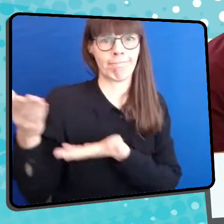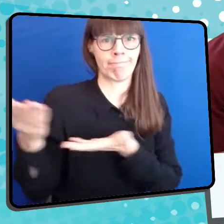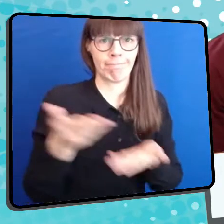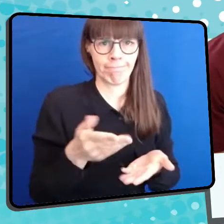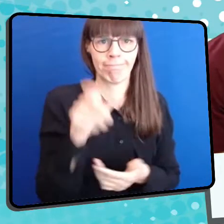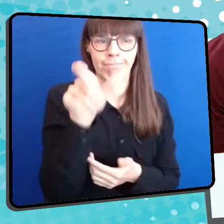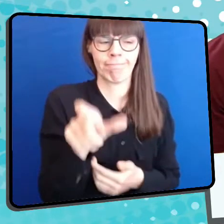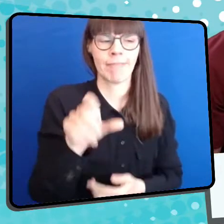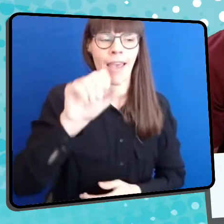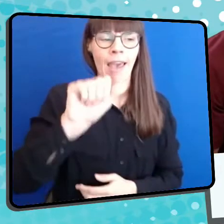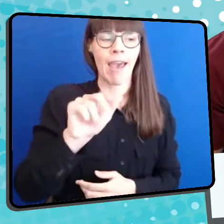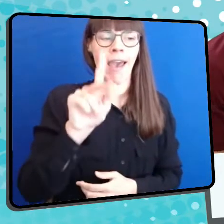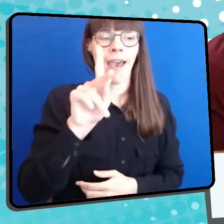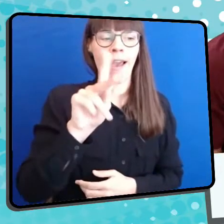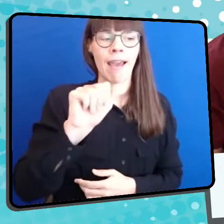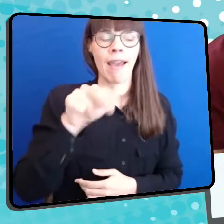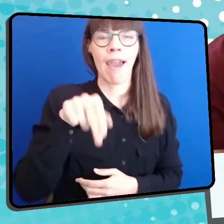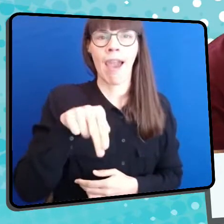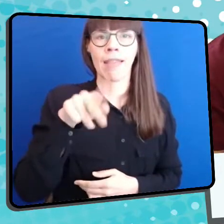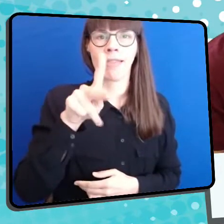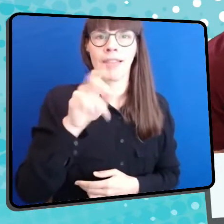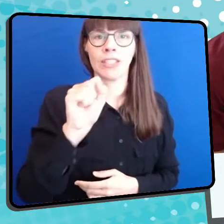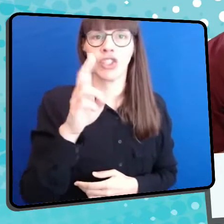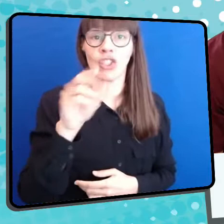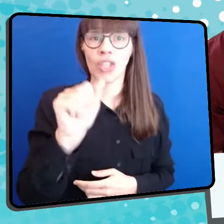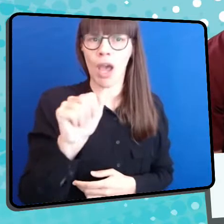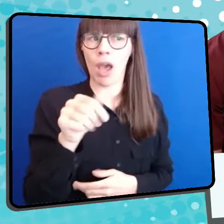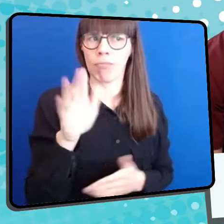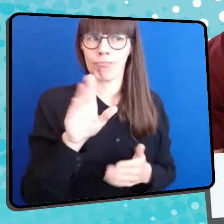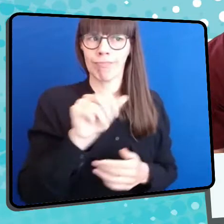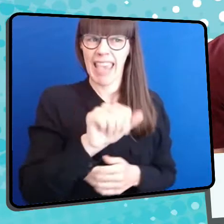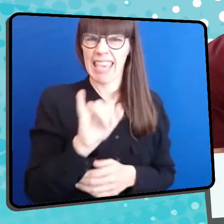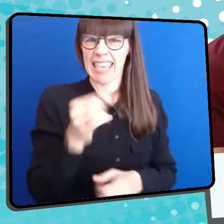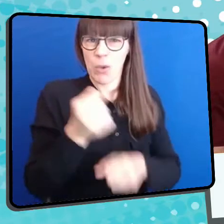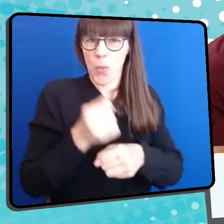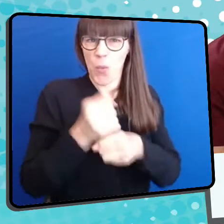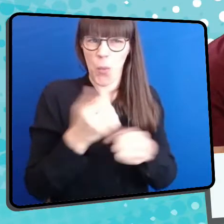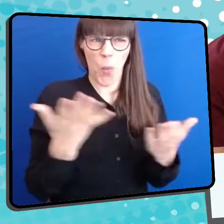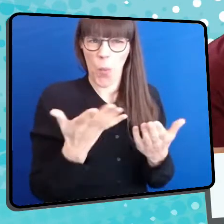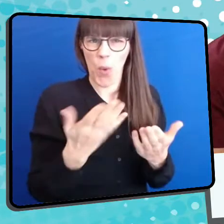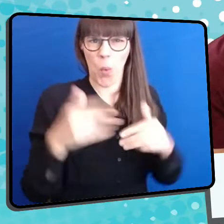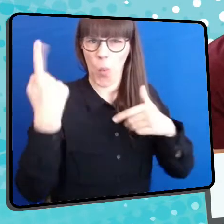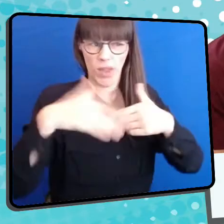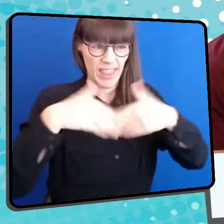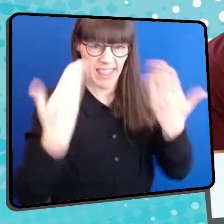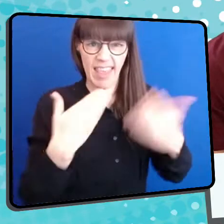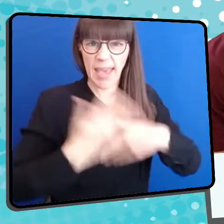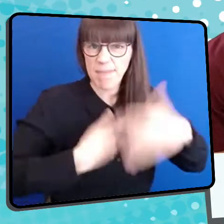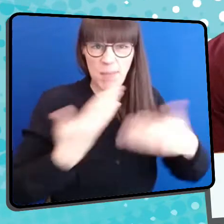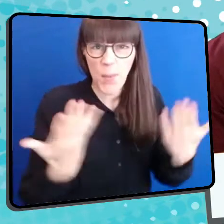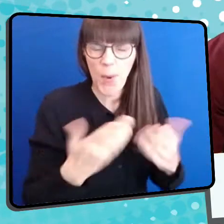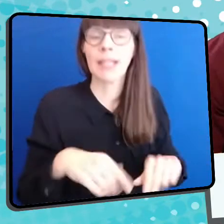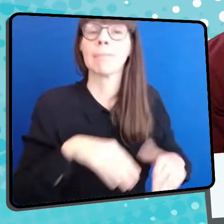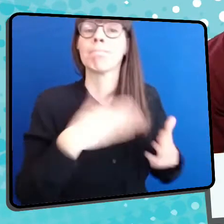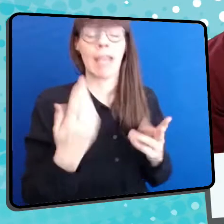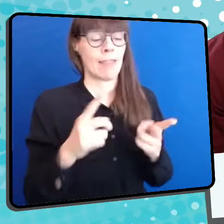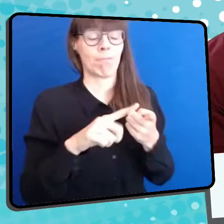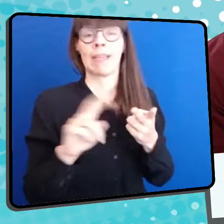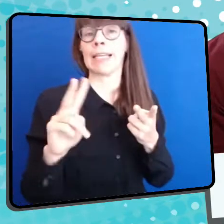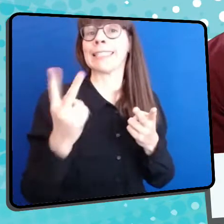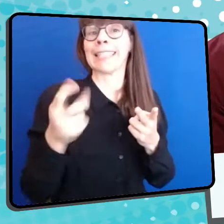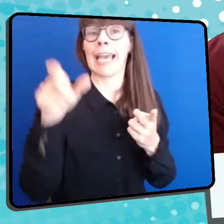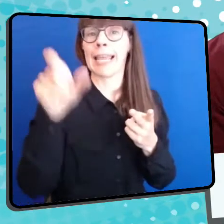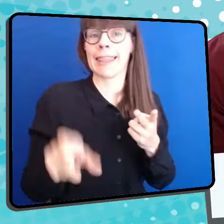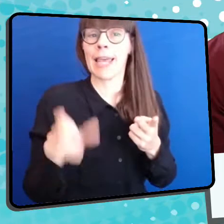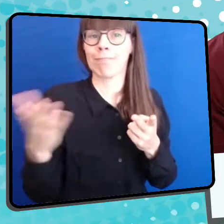about her life in AI. What does she actually do during the day? Then we move to our second guest, where we